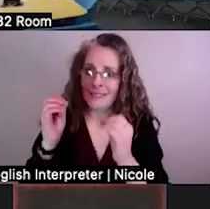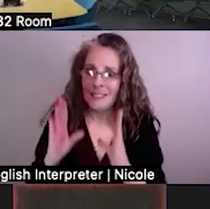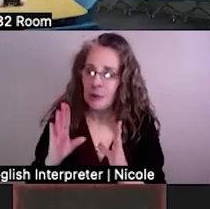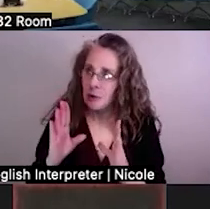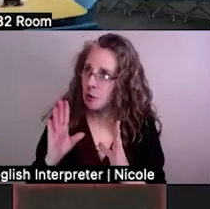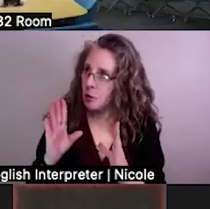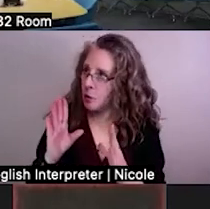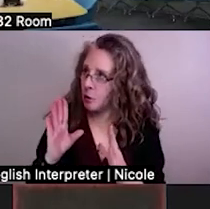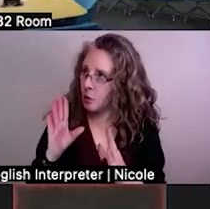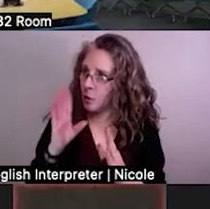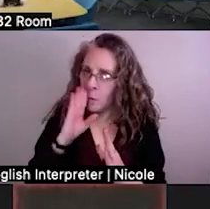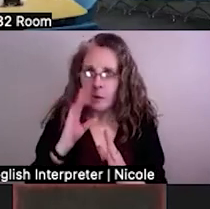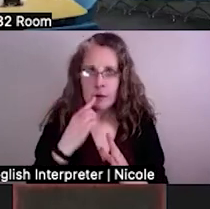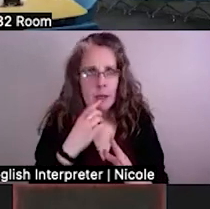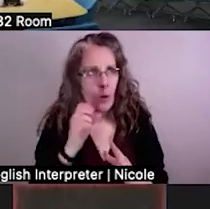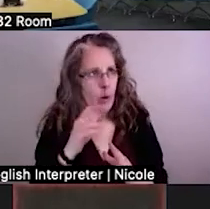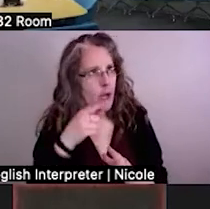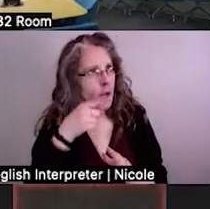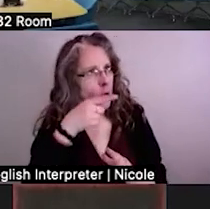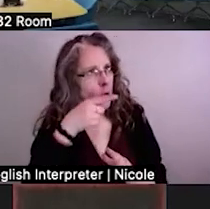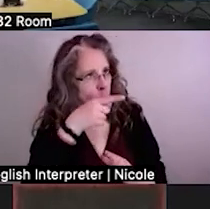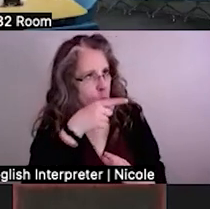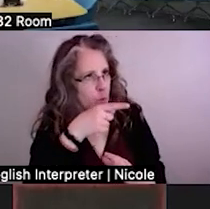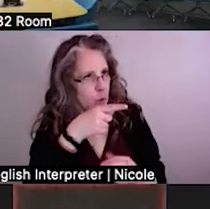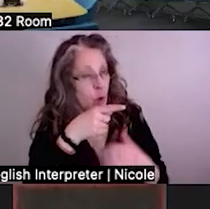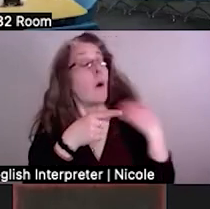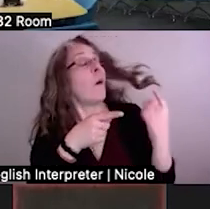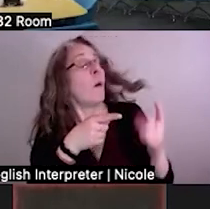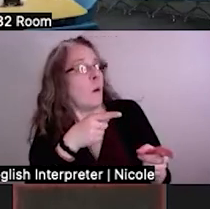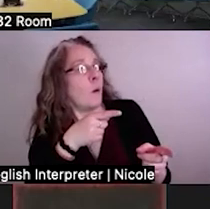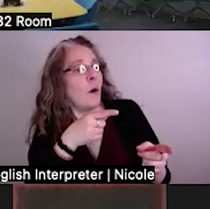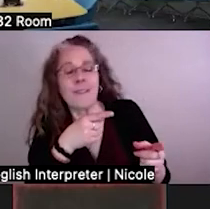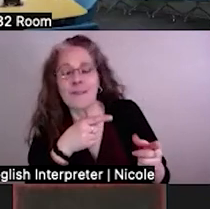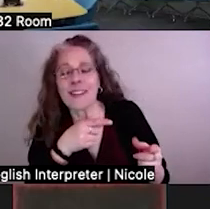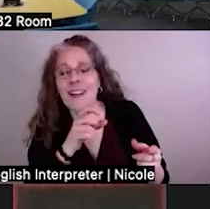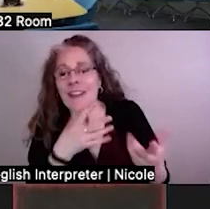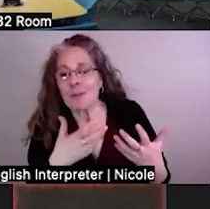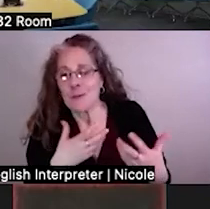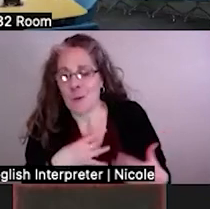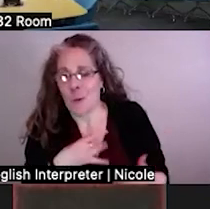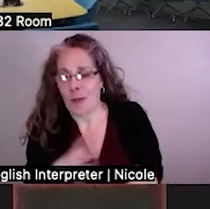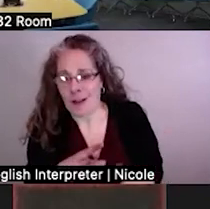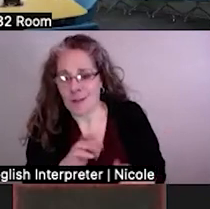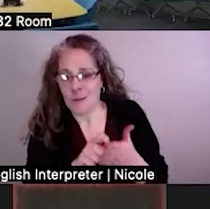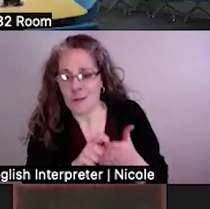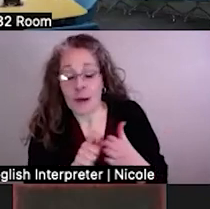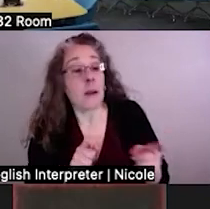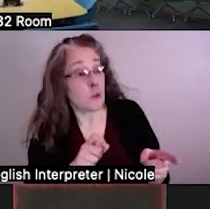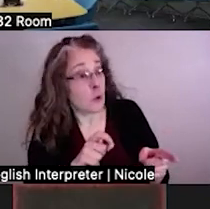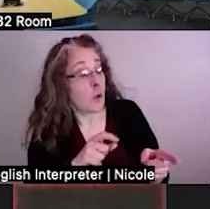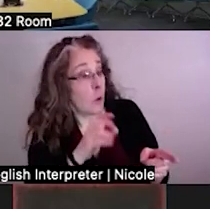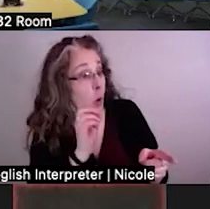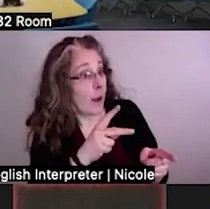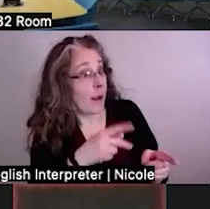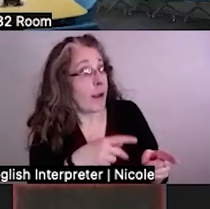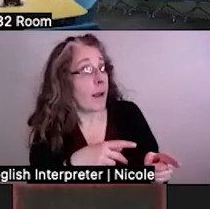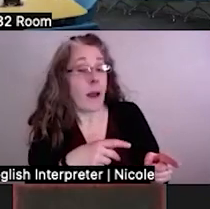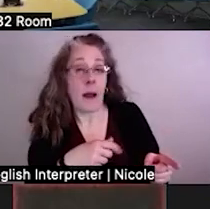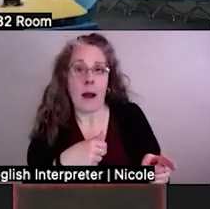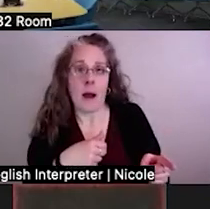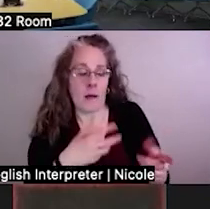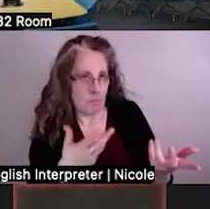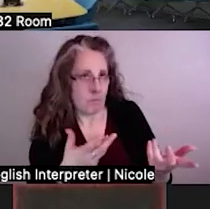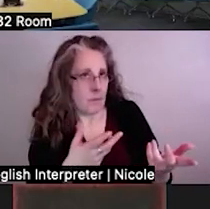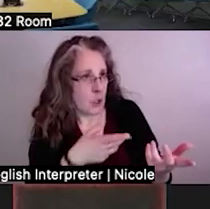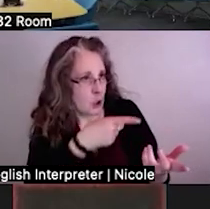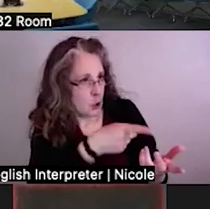I'll write it down for you. And when they're allowed to do that, they had an English teacher say, that's the best writing I've seen in my